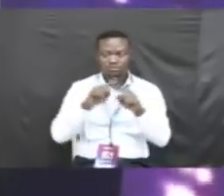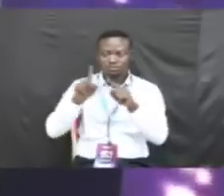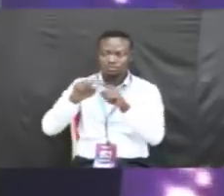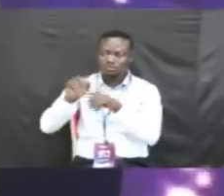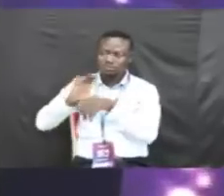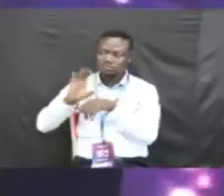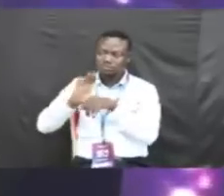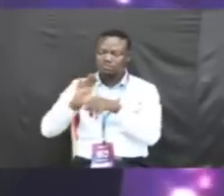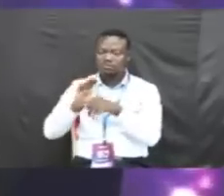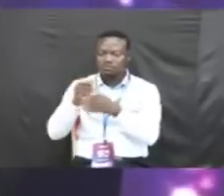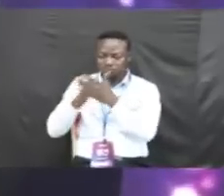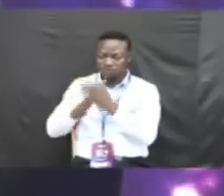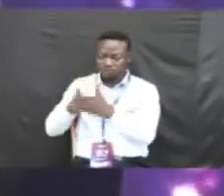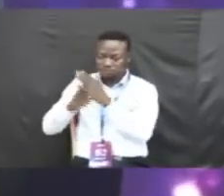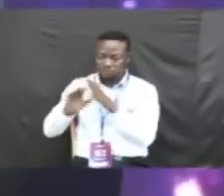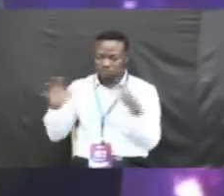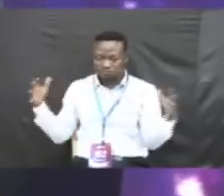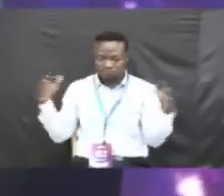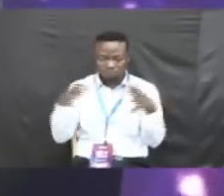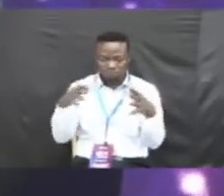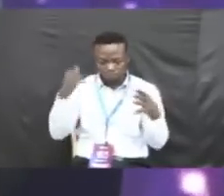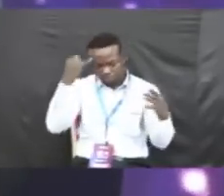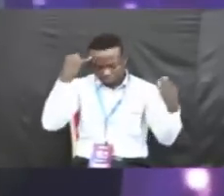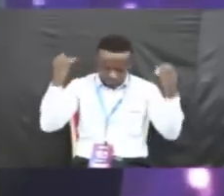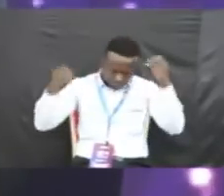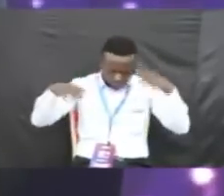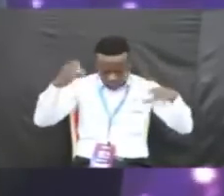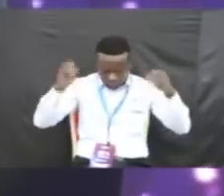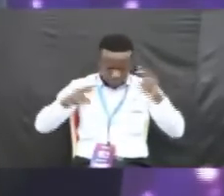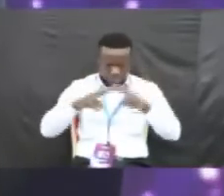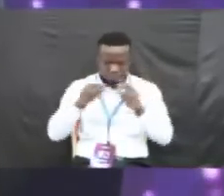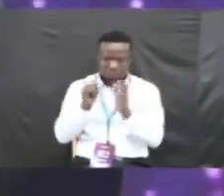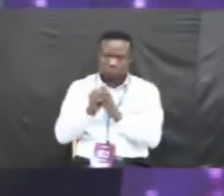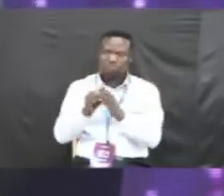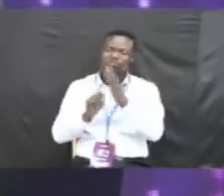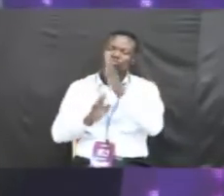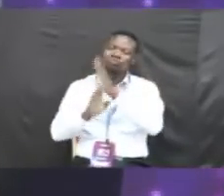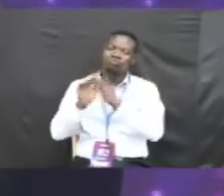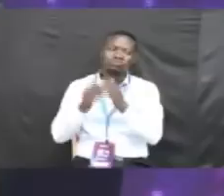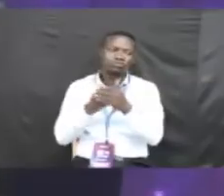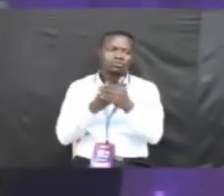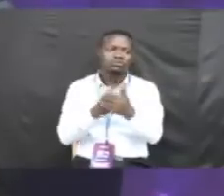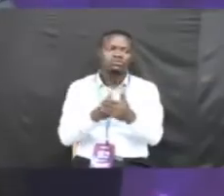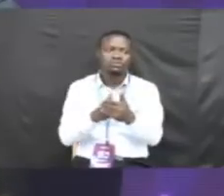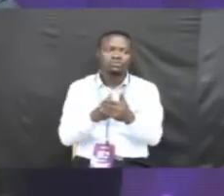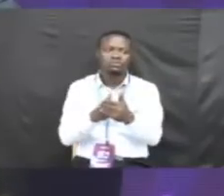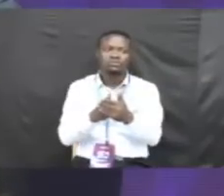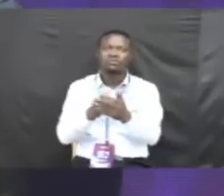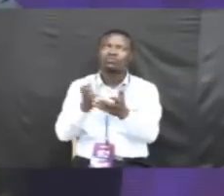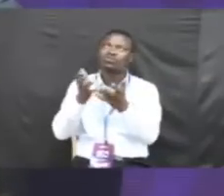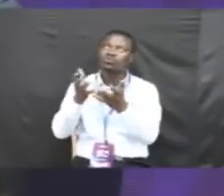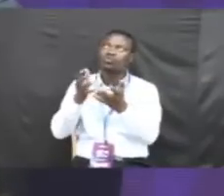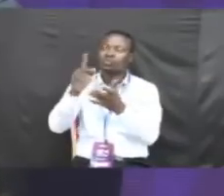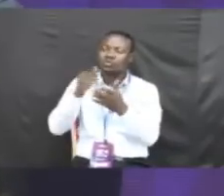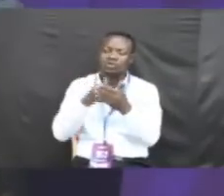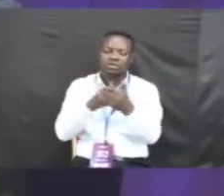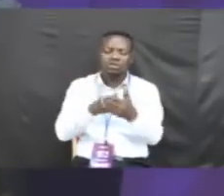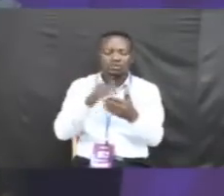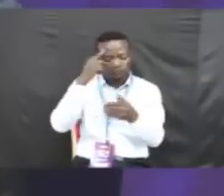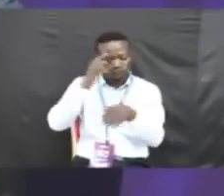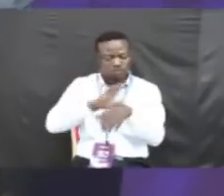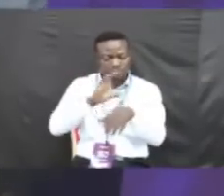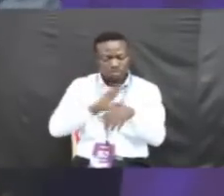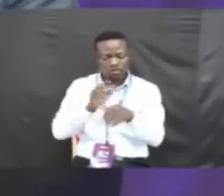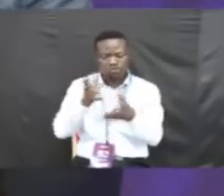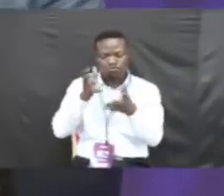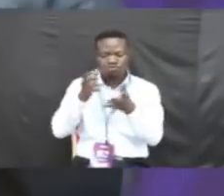assemble leaders to deliberate and seek God's guidance, direction, and counsel for his church. The Church